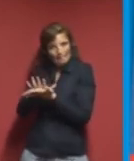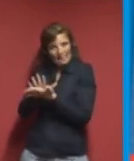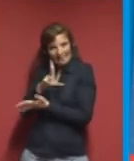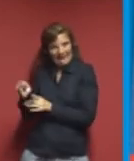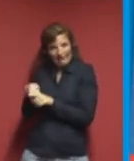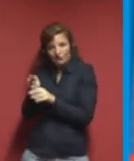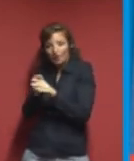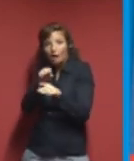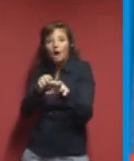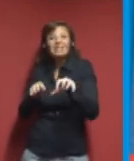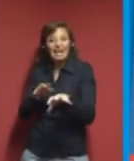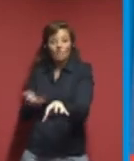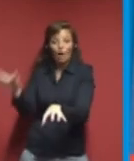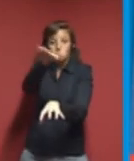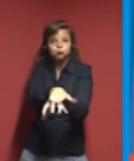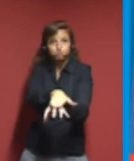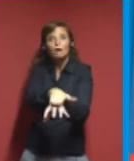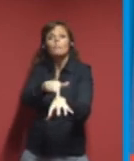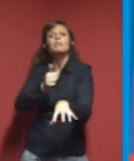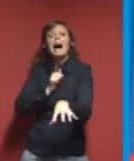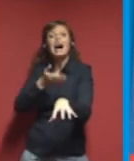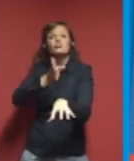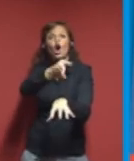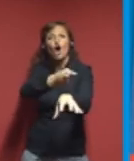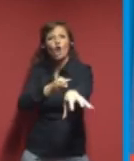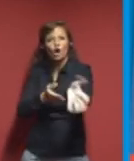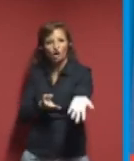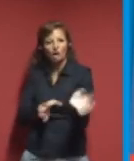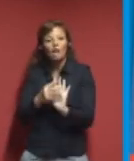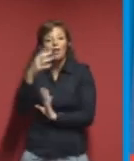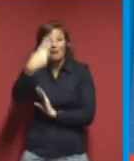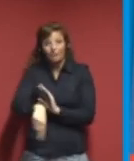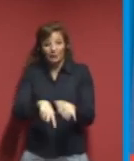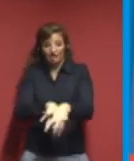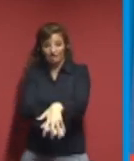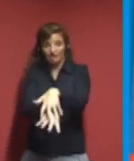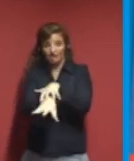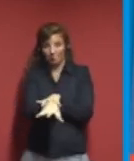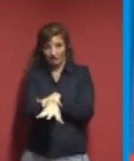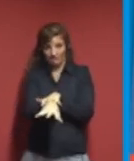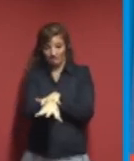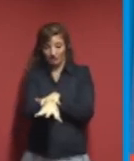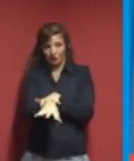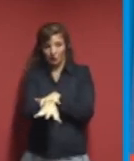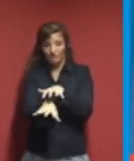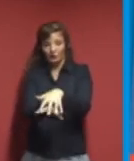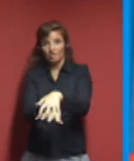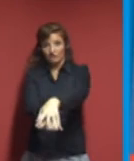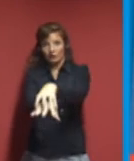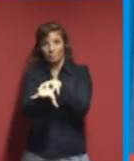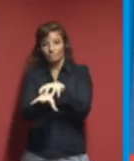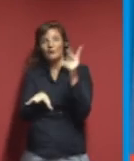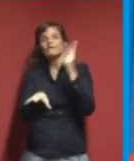This is a device that's for people who are sight impaired, or if you want to walk around in the dark. Those are ultrasonic